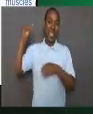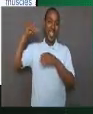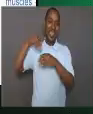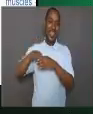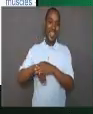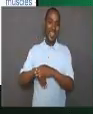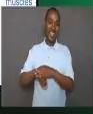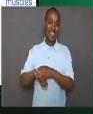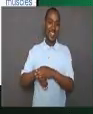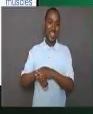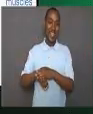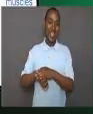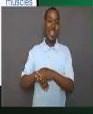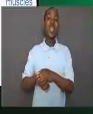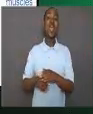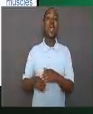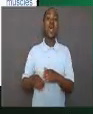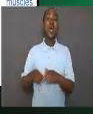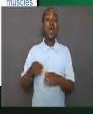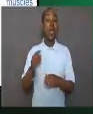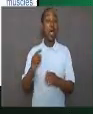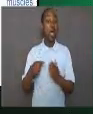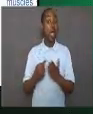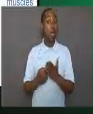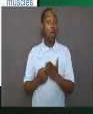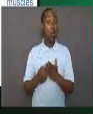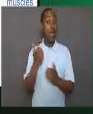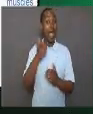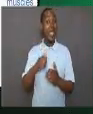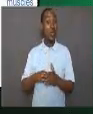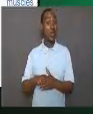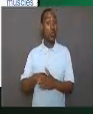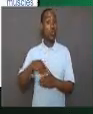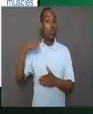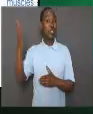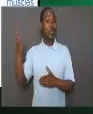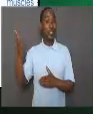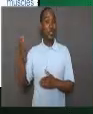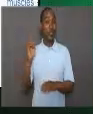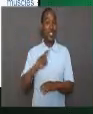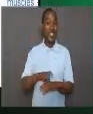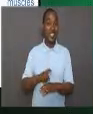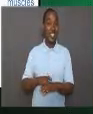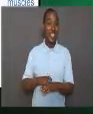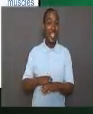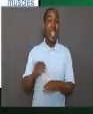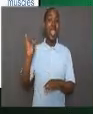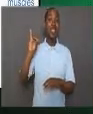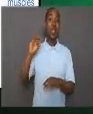When you breathe out, the intercostal and diaphragm muscles